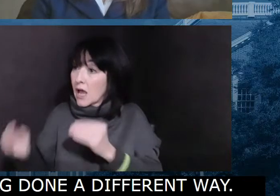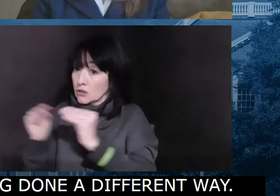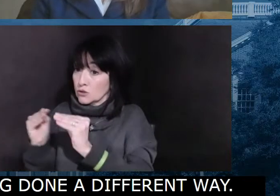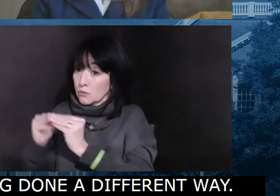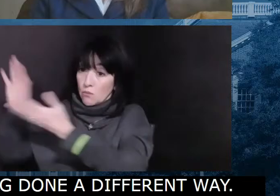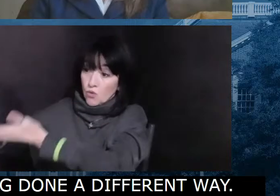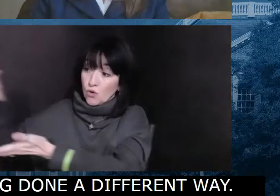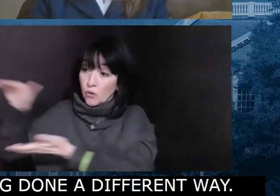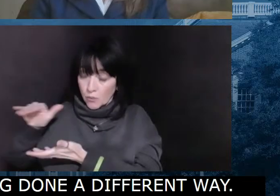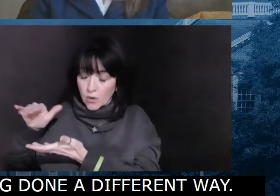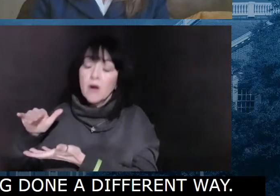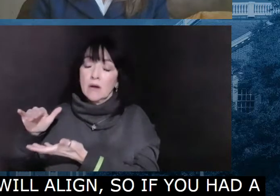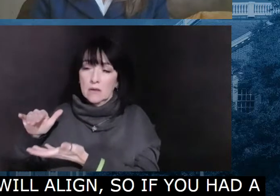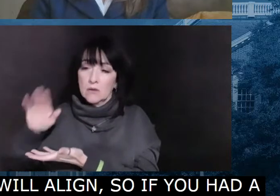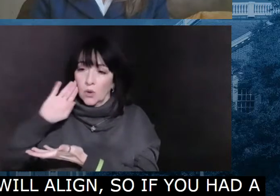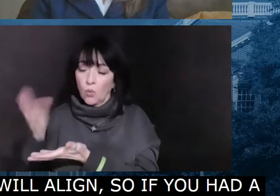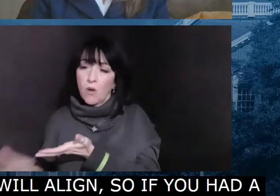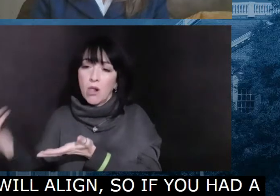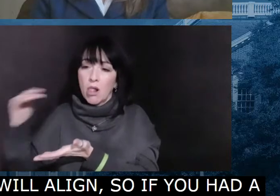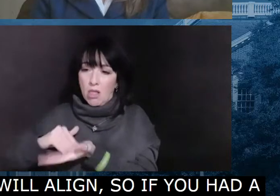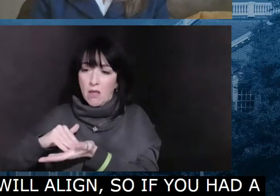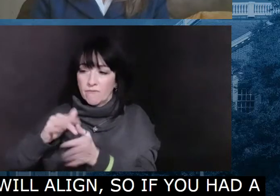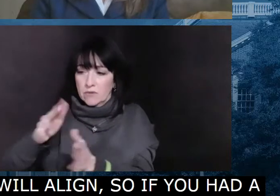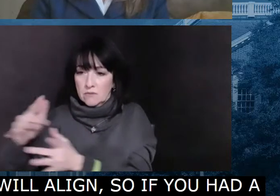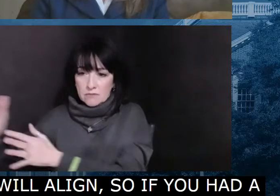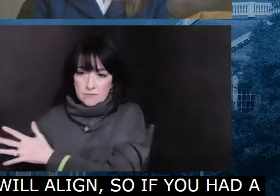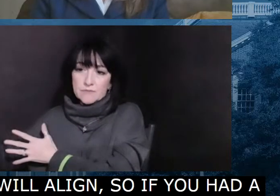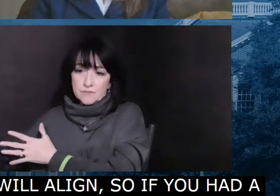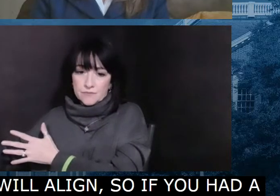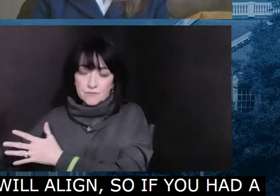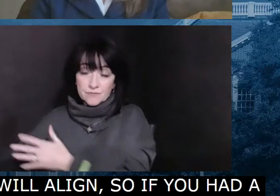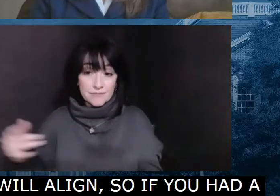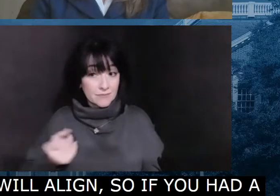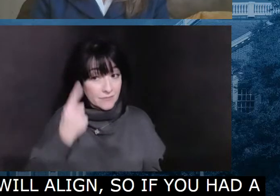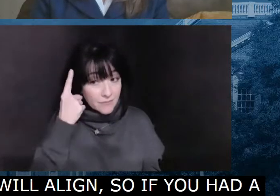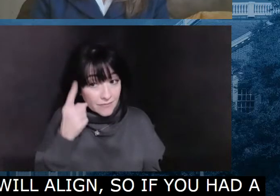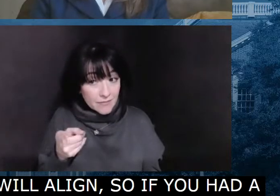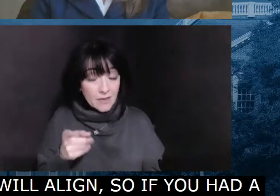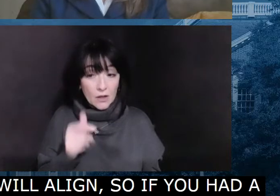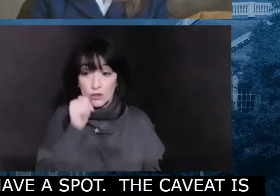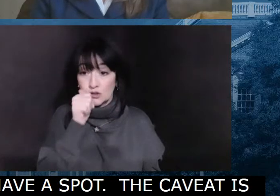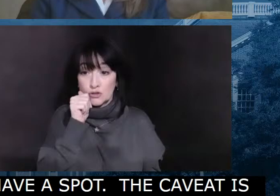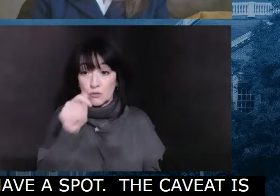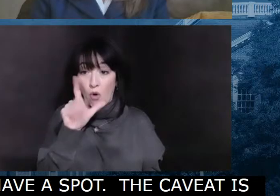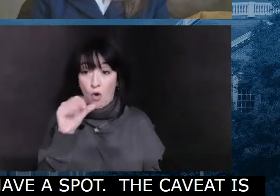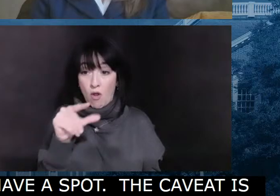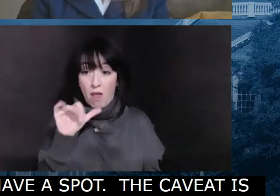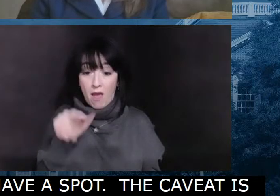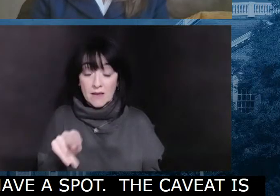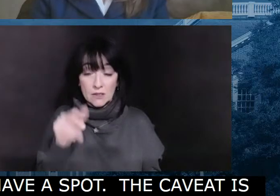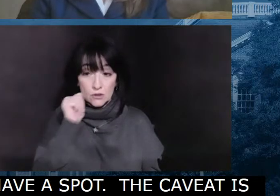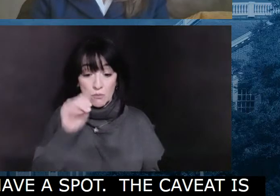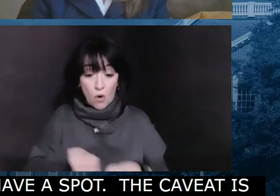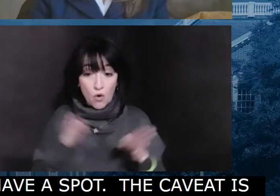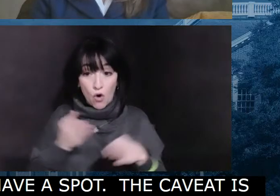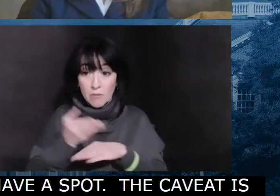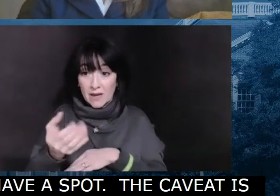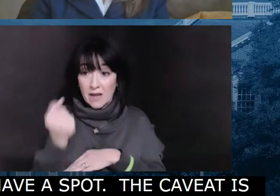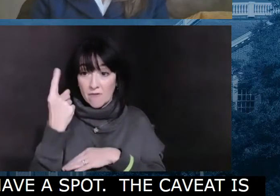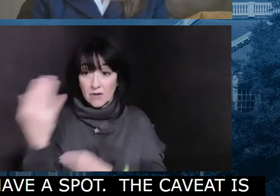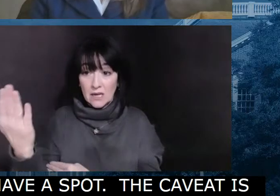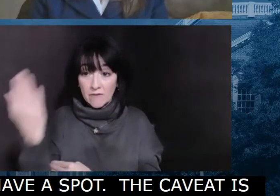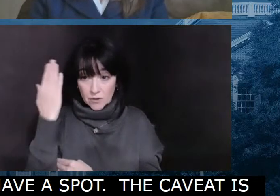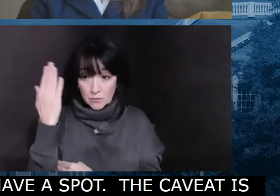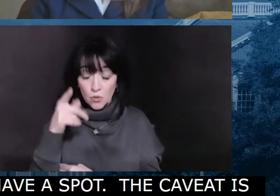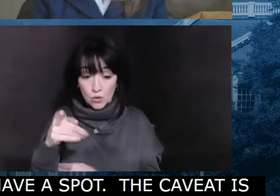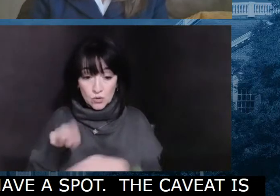spot. Caveat is, you know, log in tomorrow, find a time and a day that works for you, and that's going to be the biggest hurdle